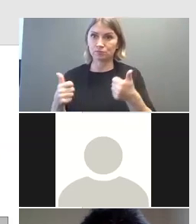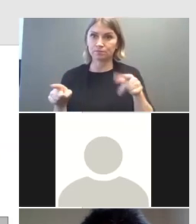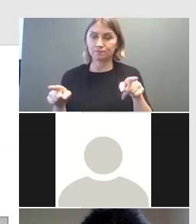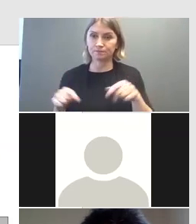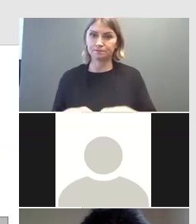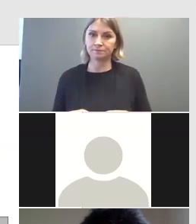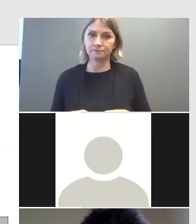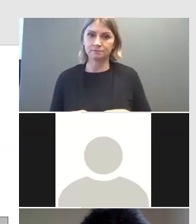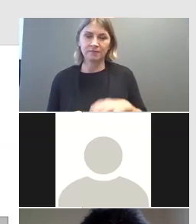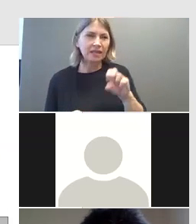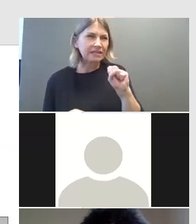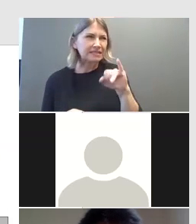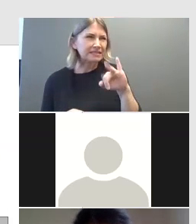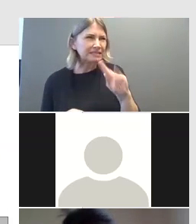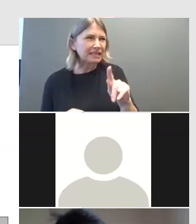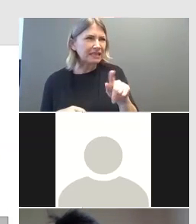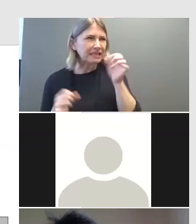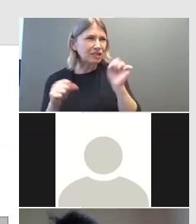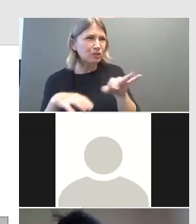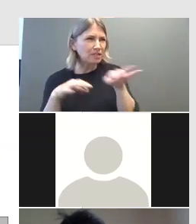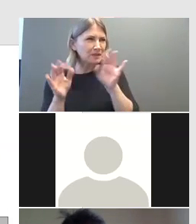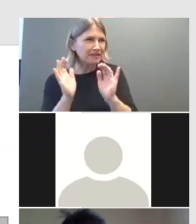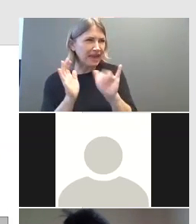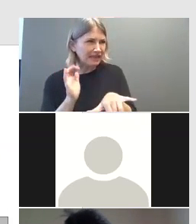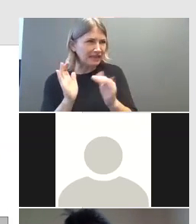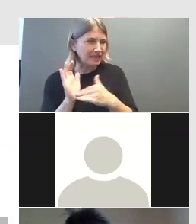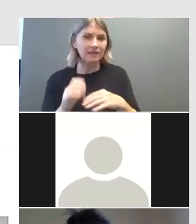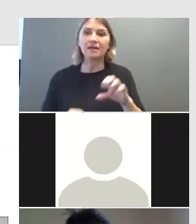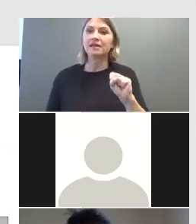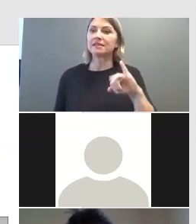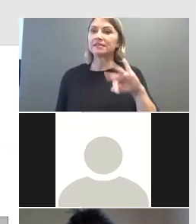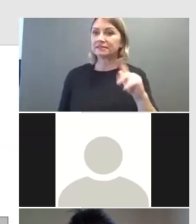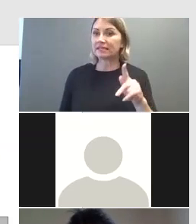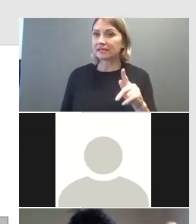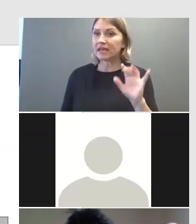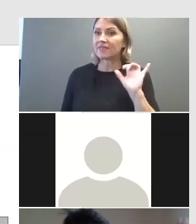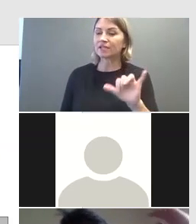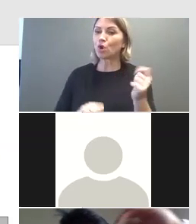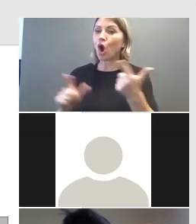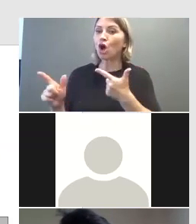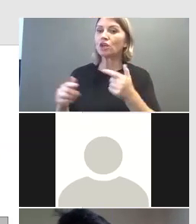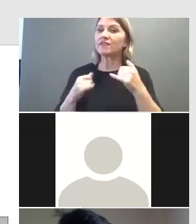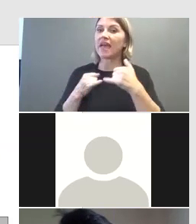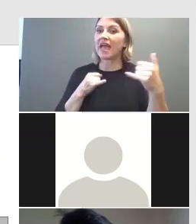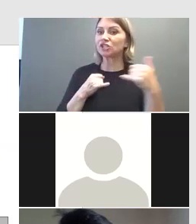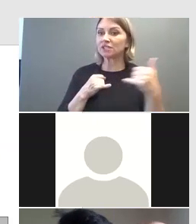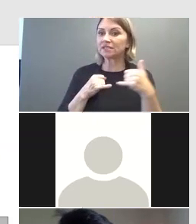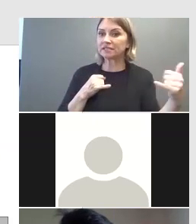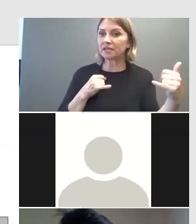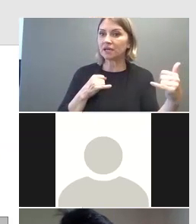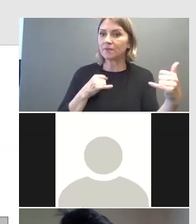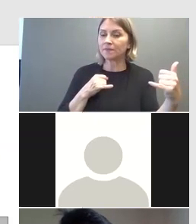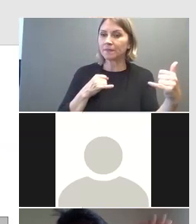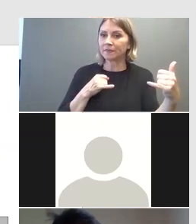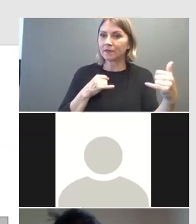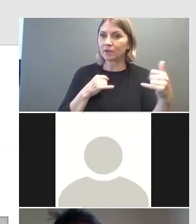Can you define a sink again? Sink where nodes where all of the edges just go